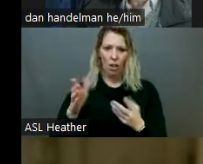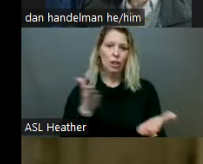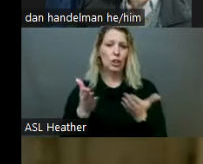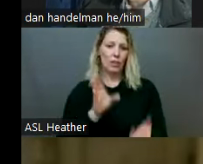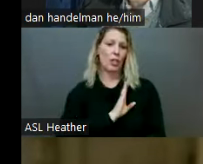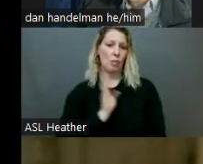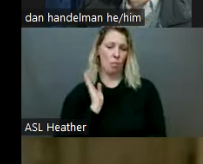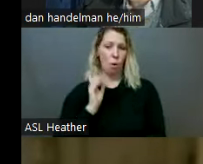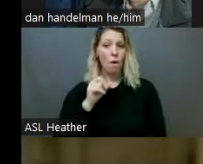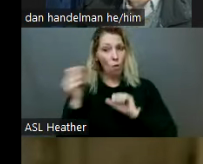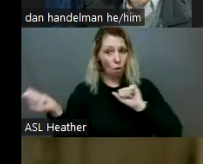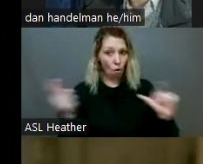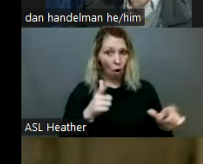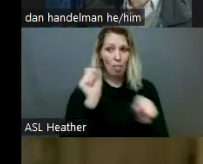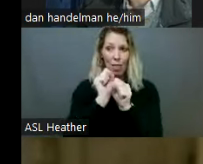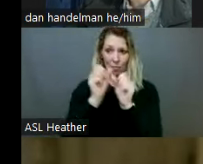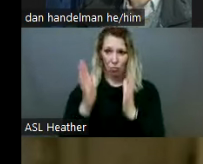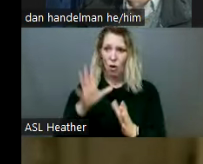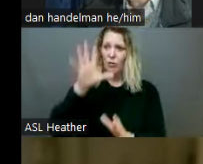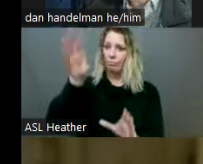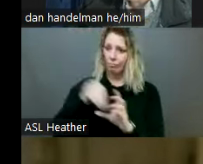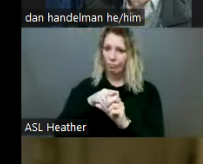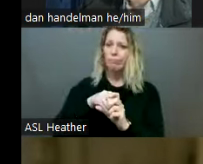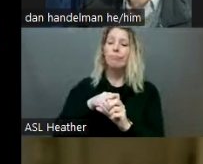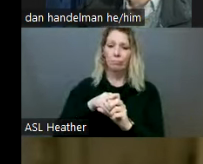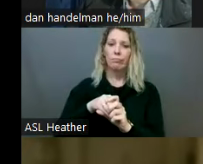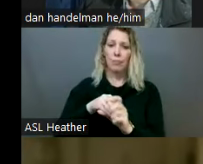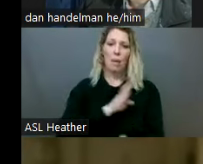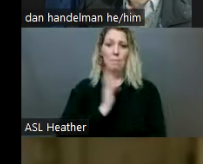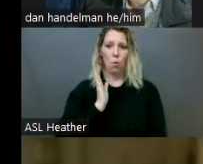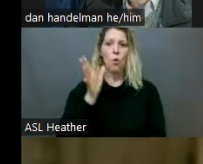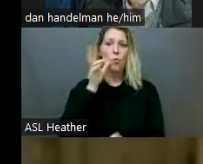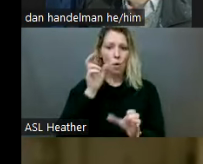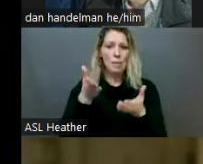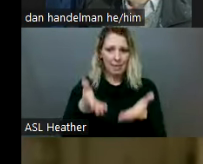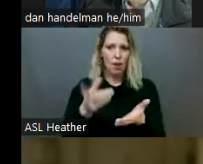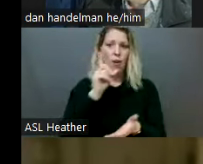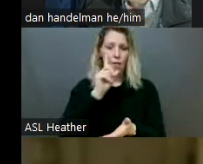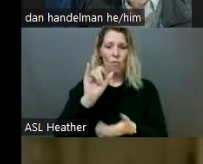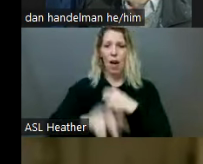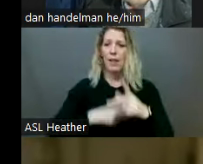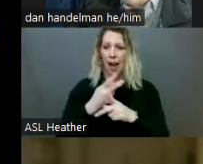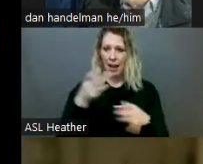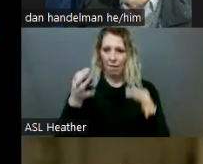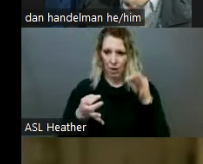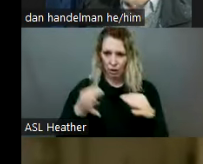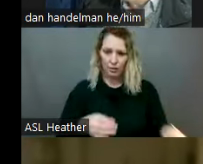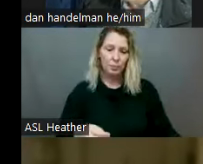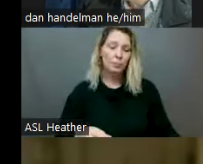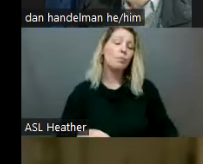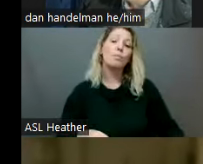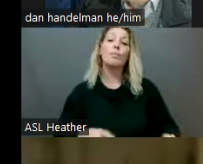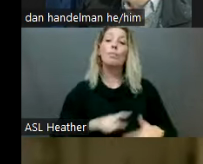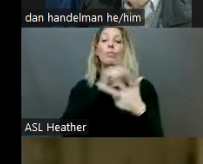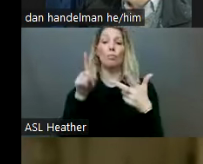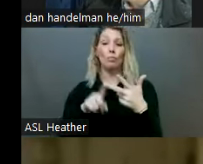for all employees, and we've written in that the board should have a seat at the table for such hearings. Number 3 option was they could